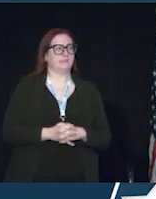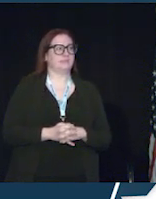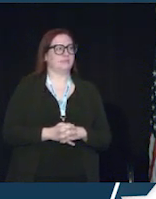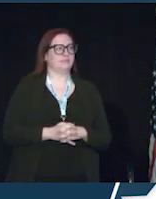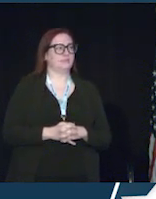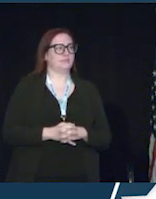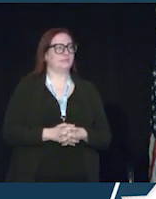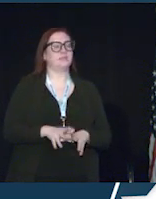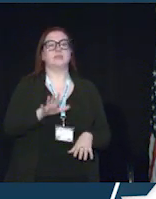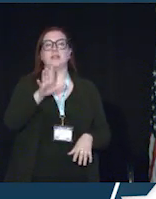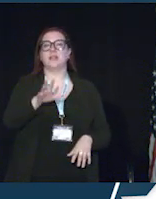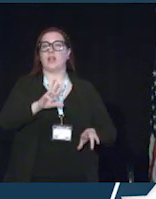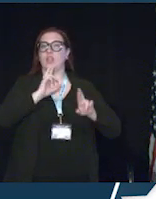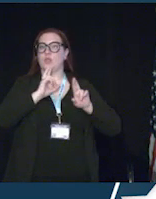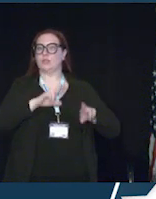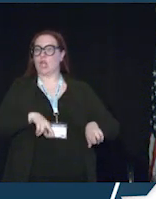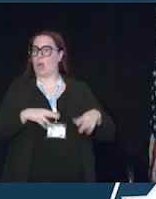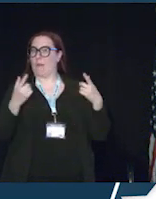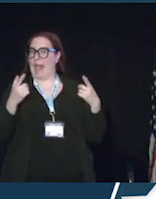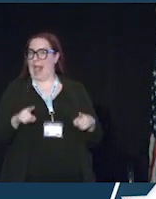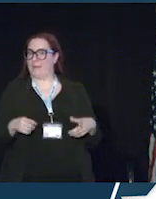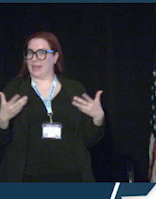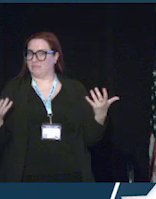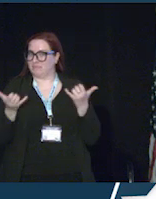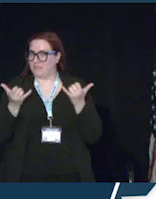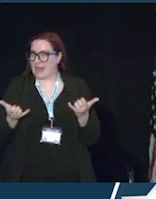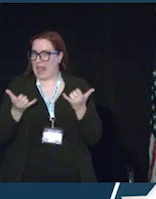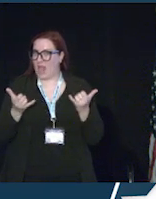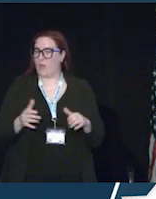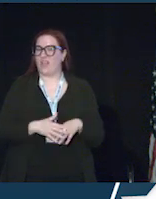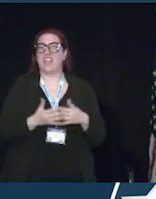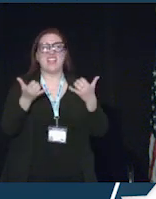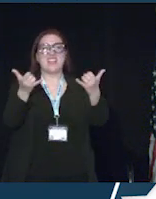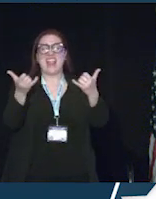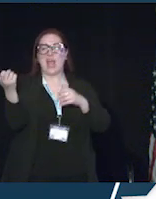With the result being that there is now federal